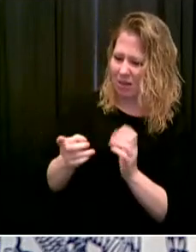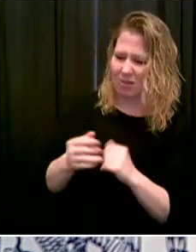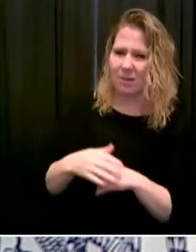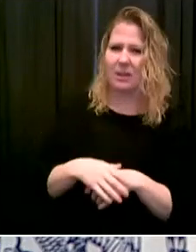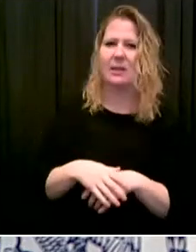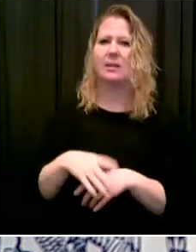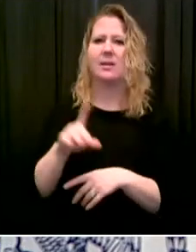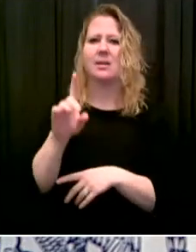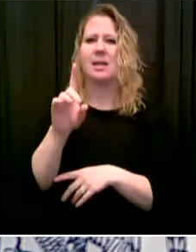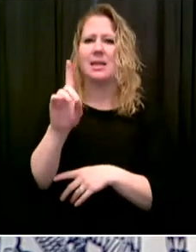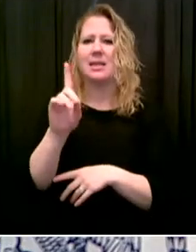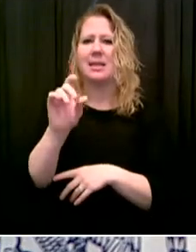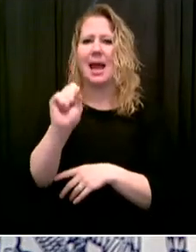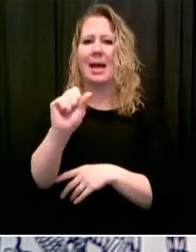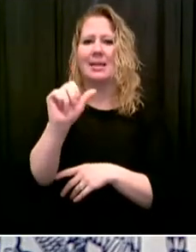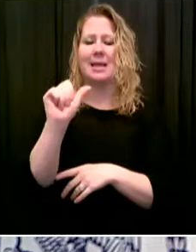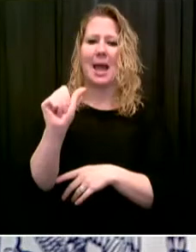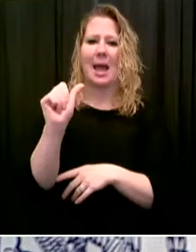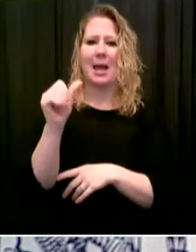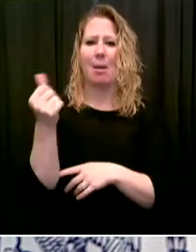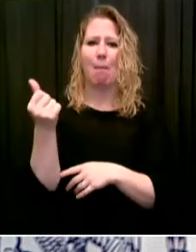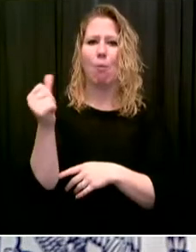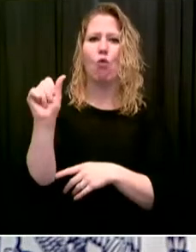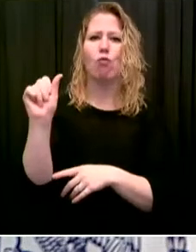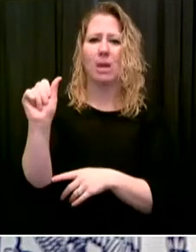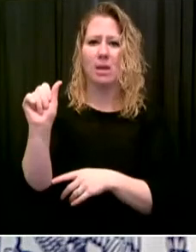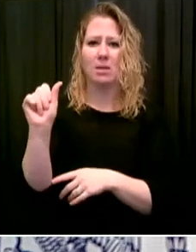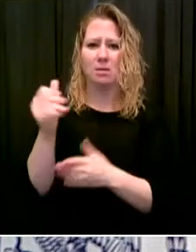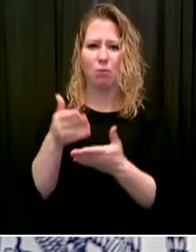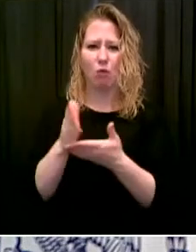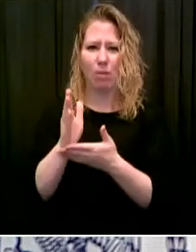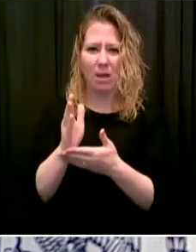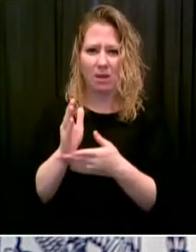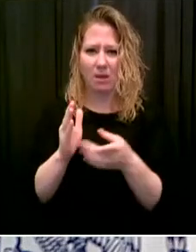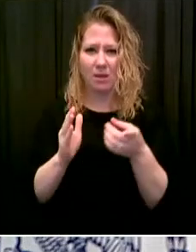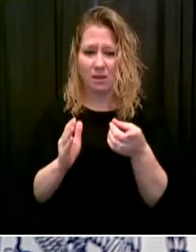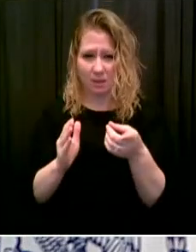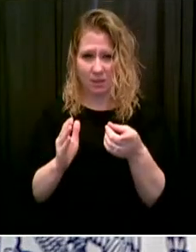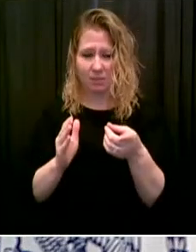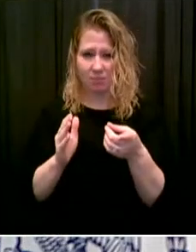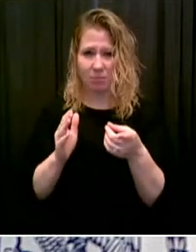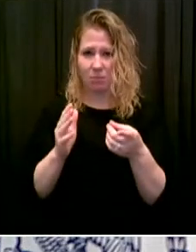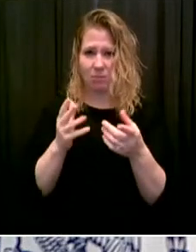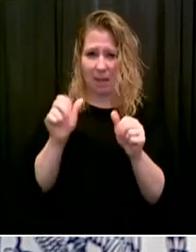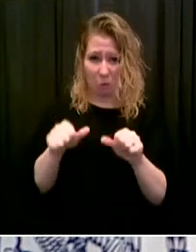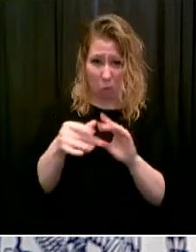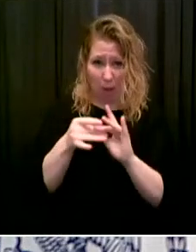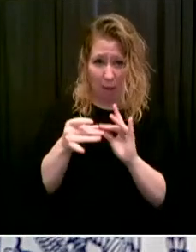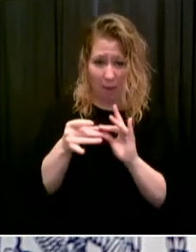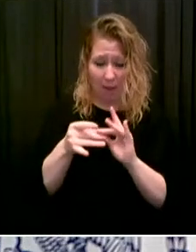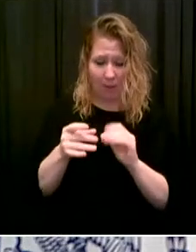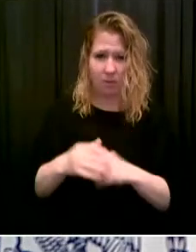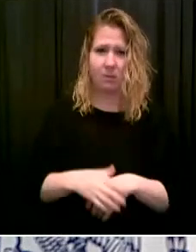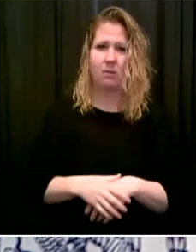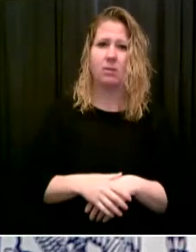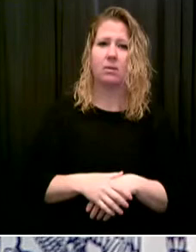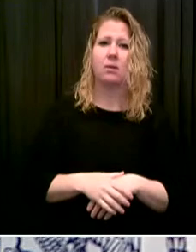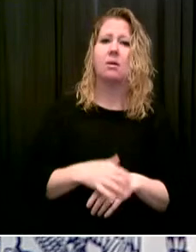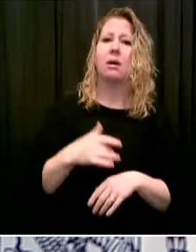underlying principles are ones I feel a lot of alignment to. I think the